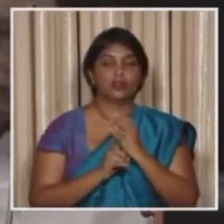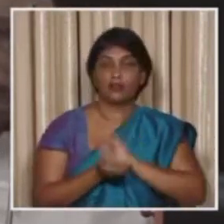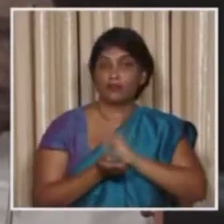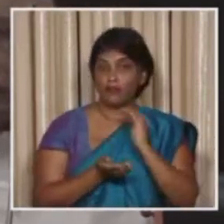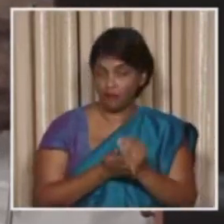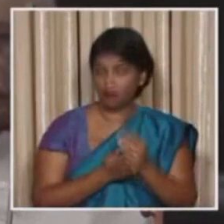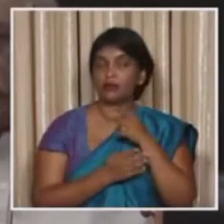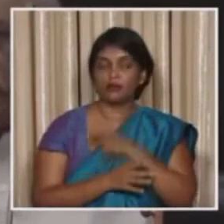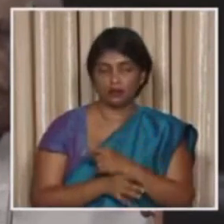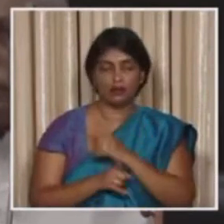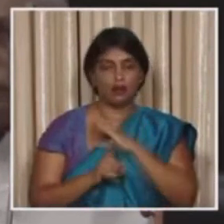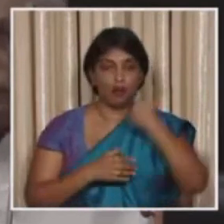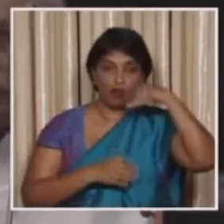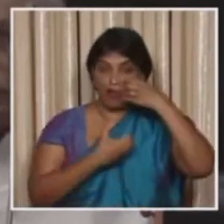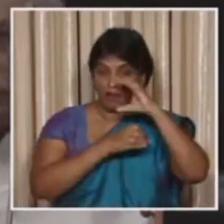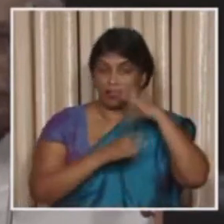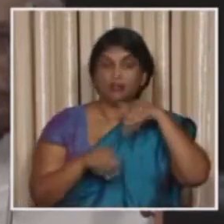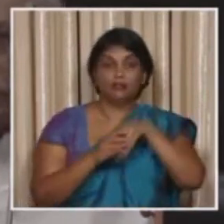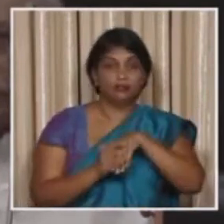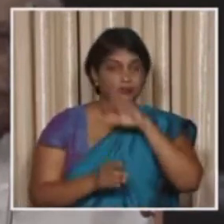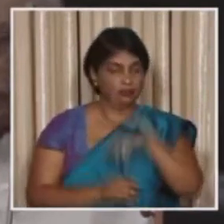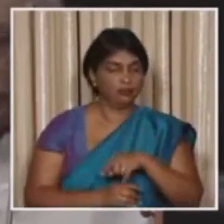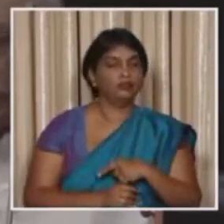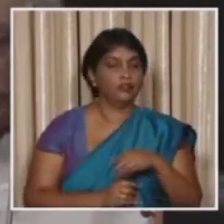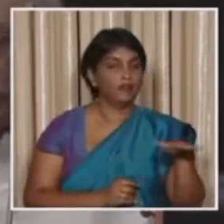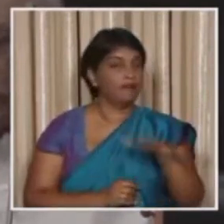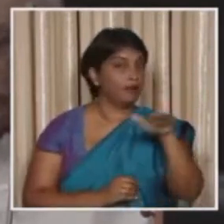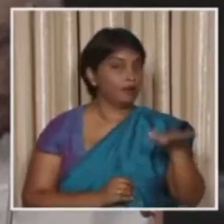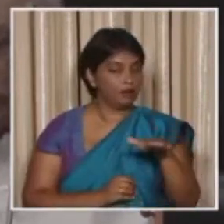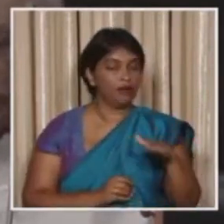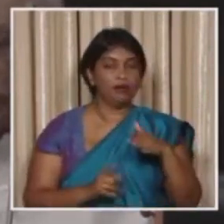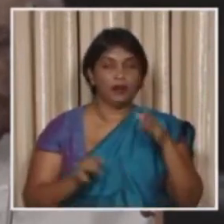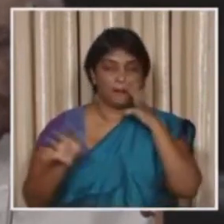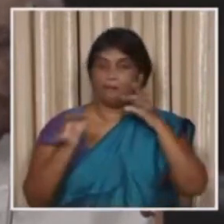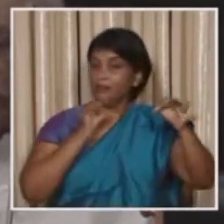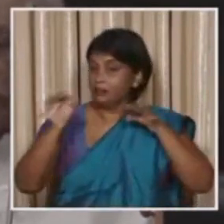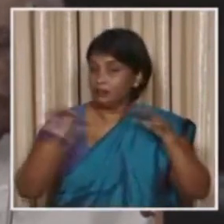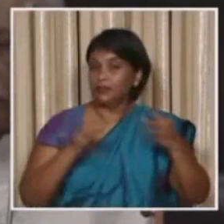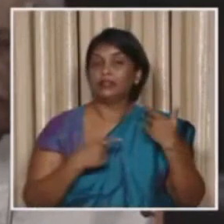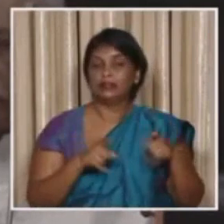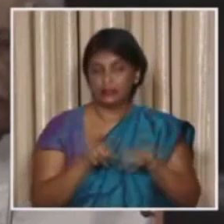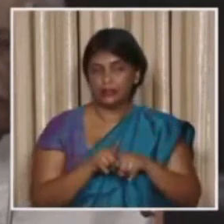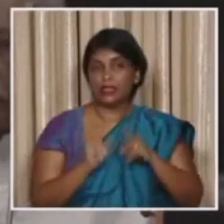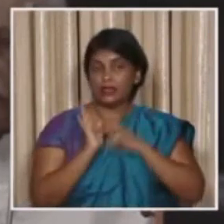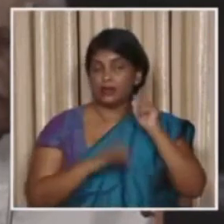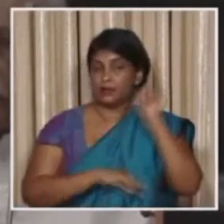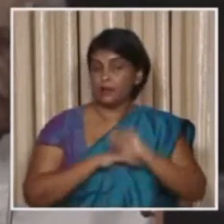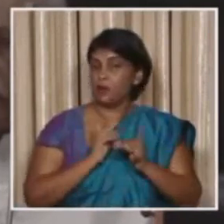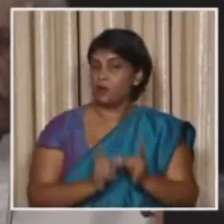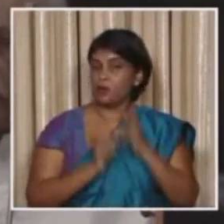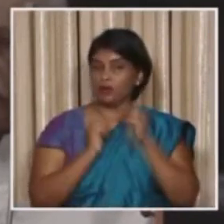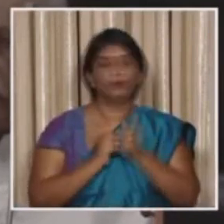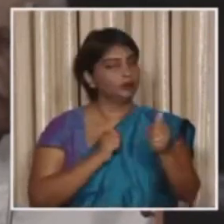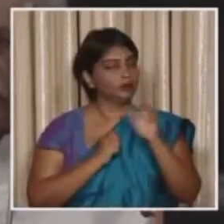that land demarcation excavation across the country should be done according to the national plan. The Director General of Archaeology has